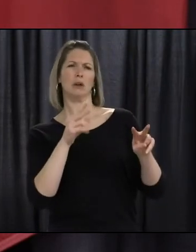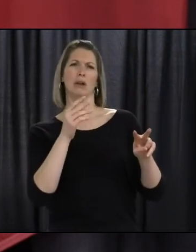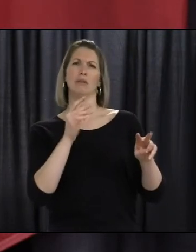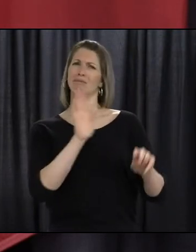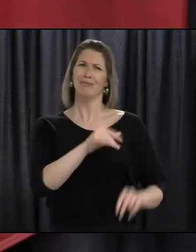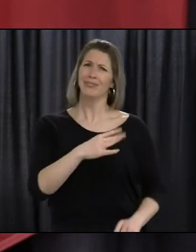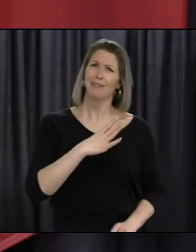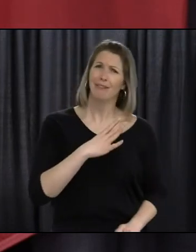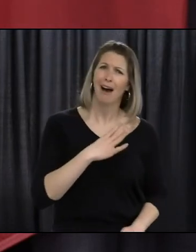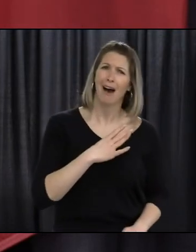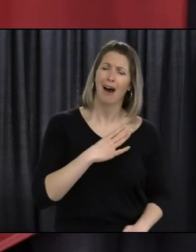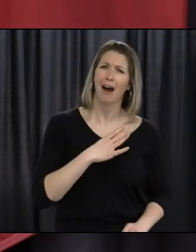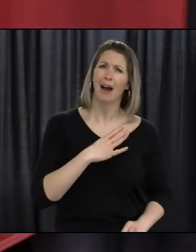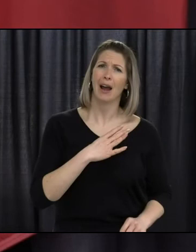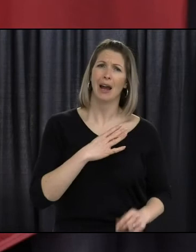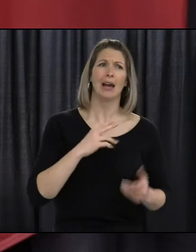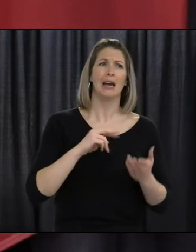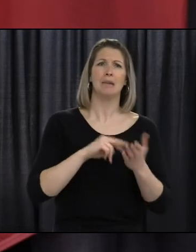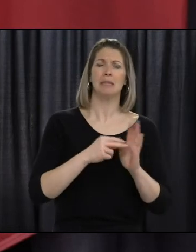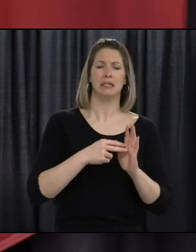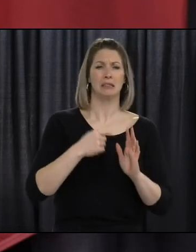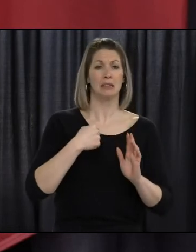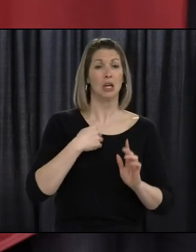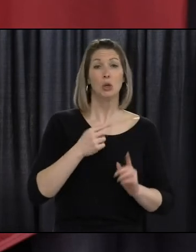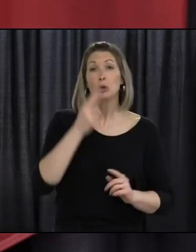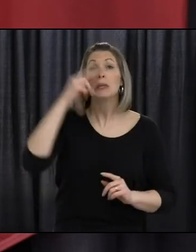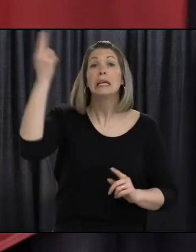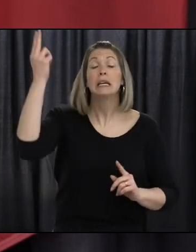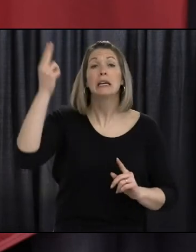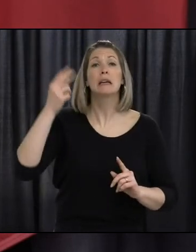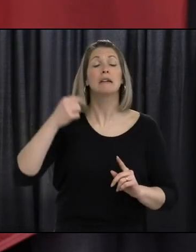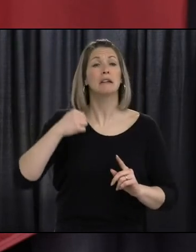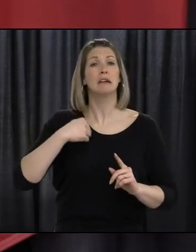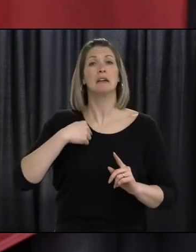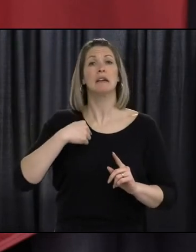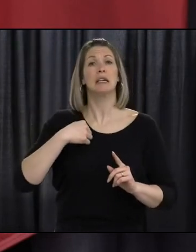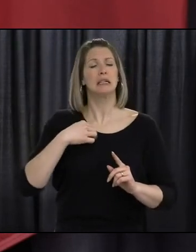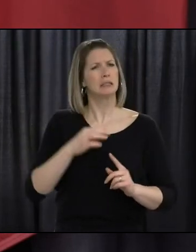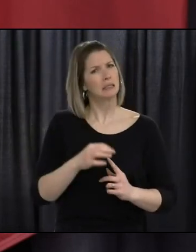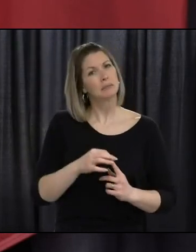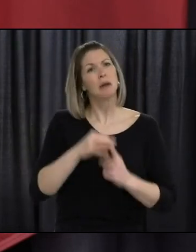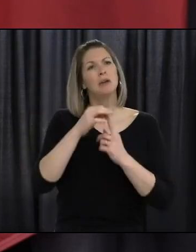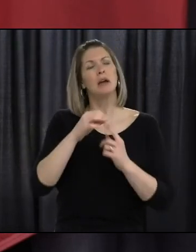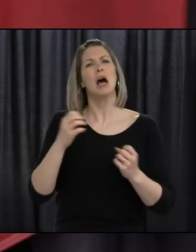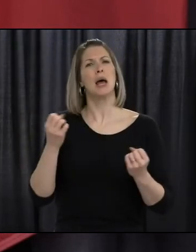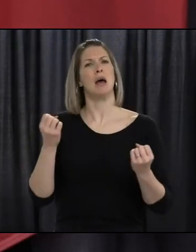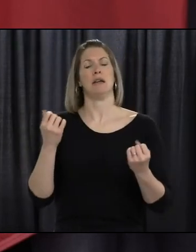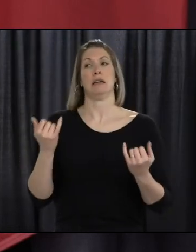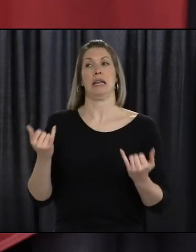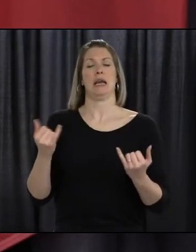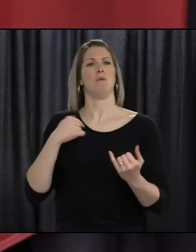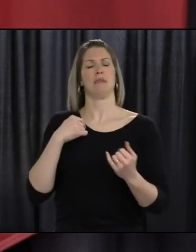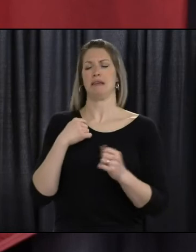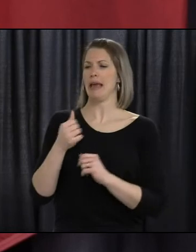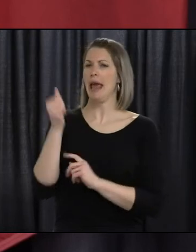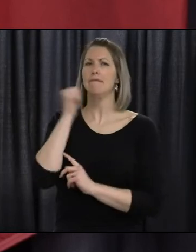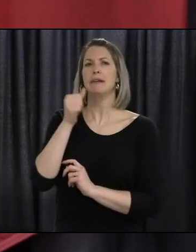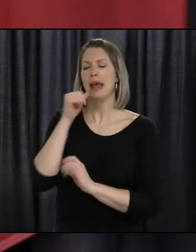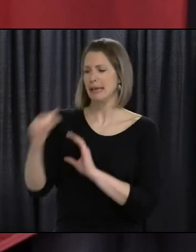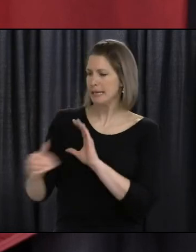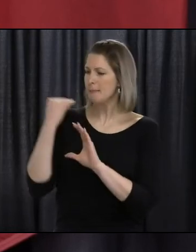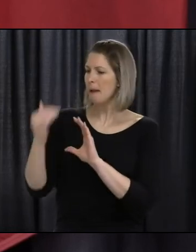That makes us special. It makes us unique. And I get a lot of emails from people around our province, and from time